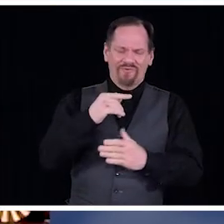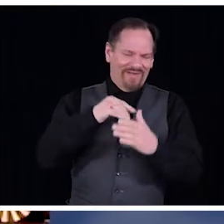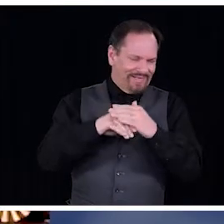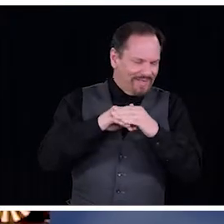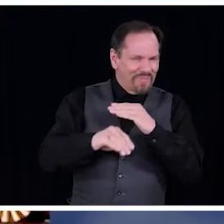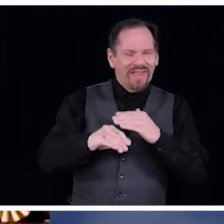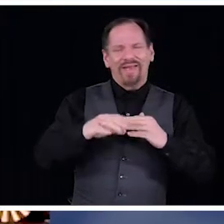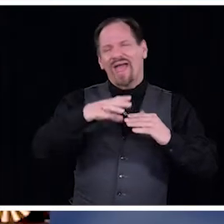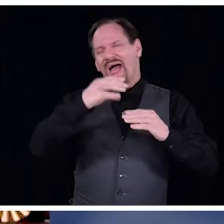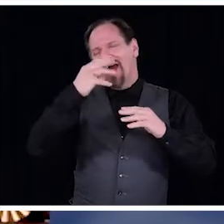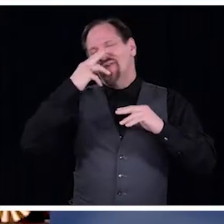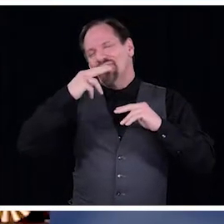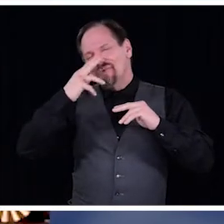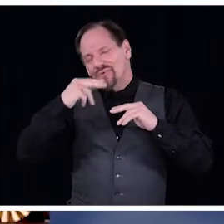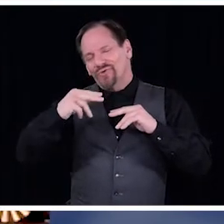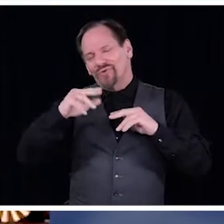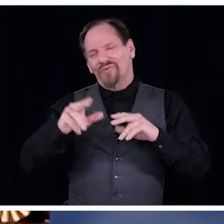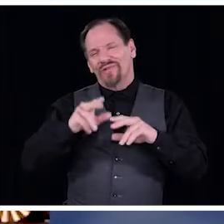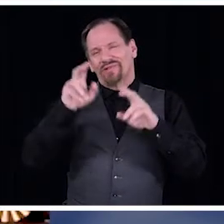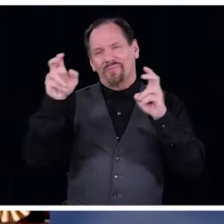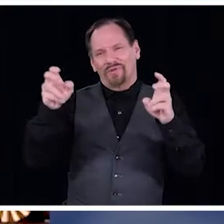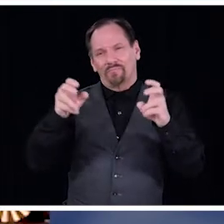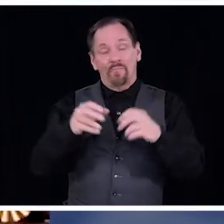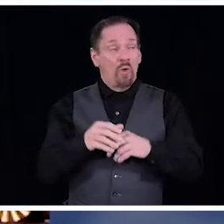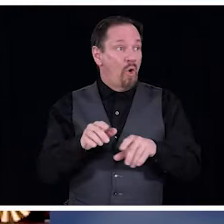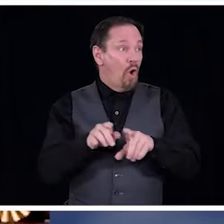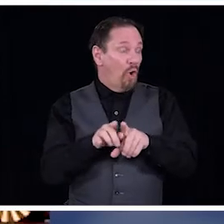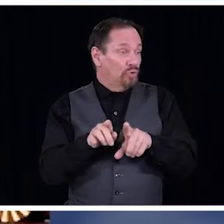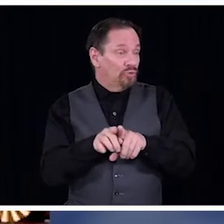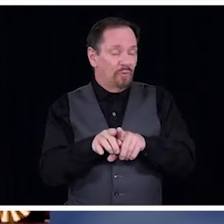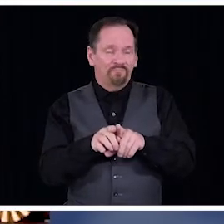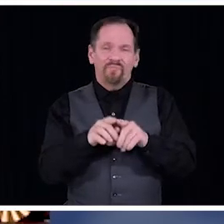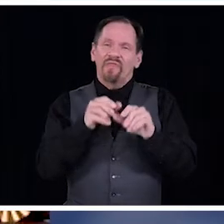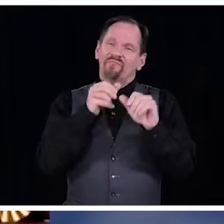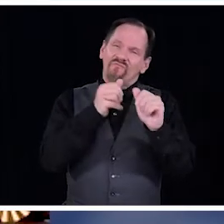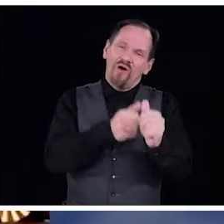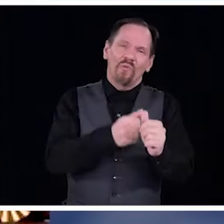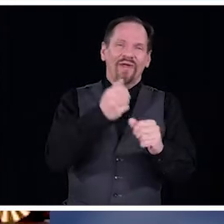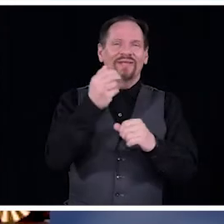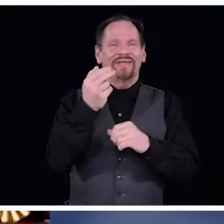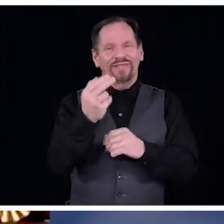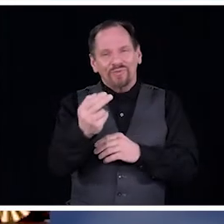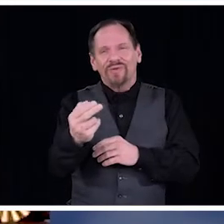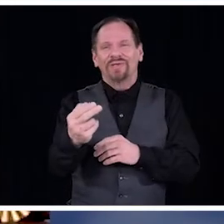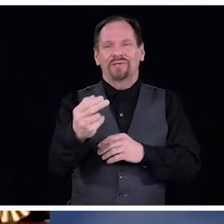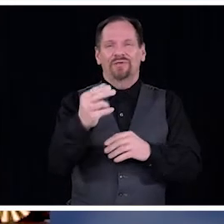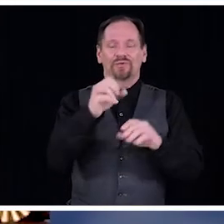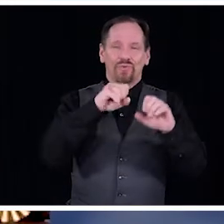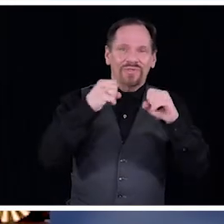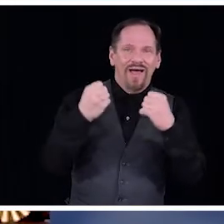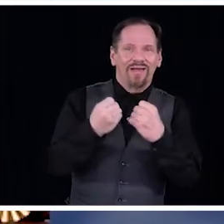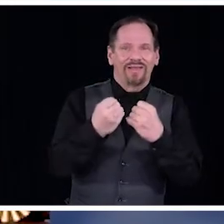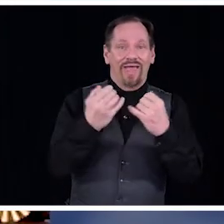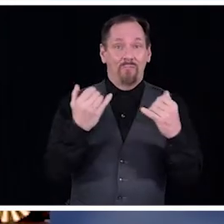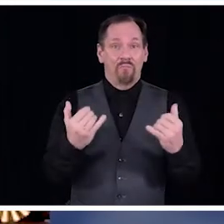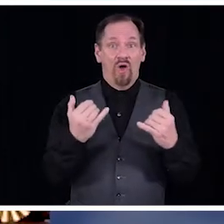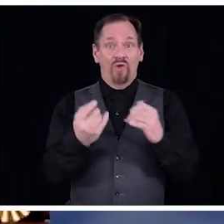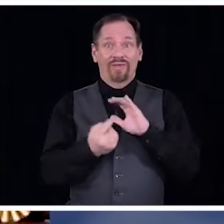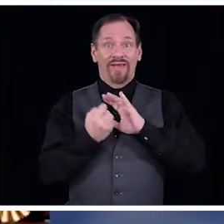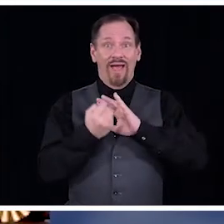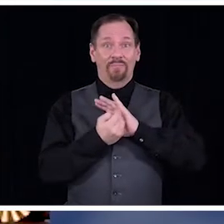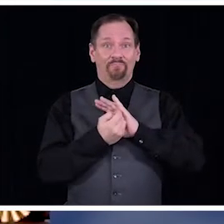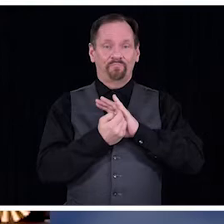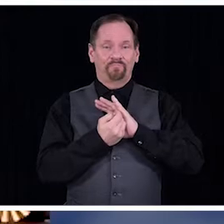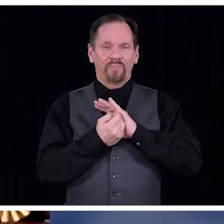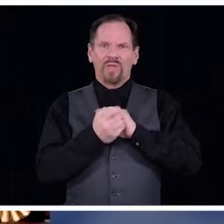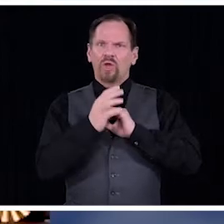bring to your subject. You are also a keen observer of history, society, and contemporary trends. In your